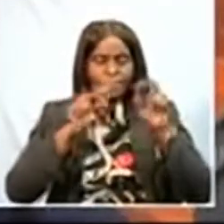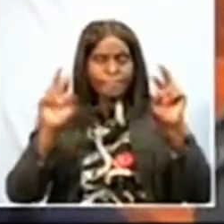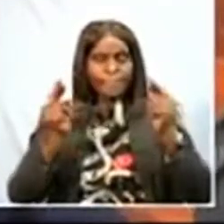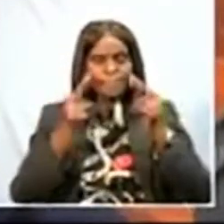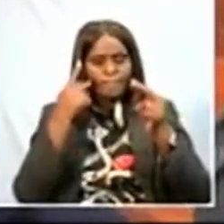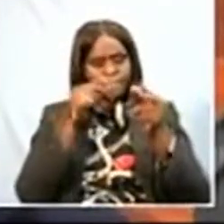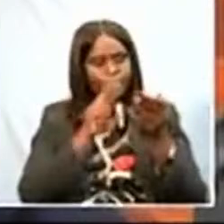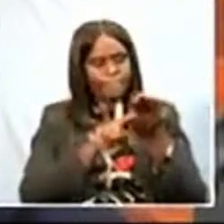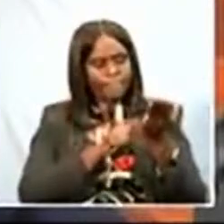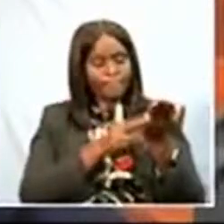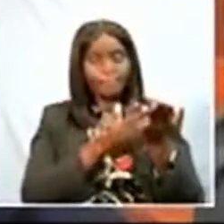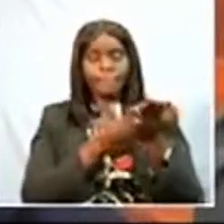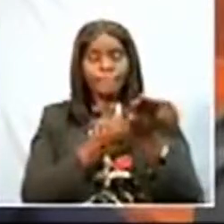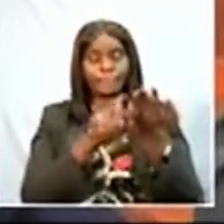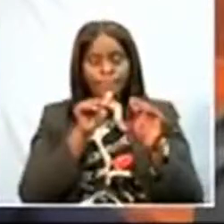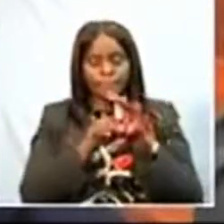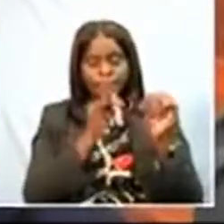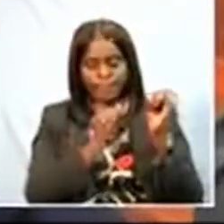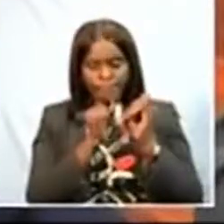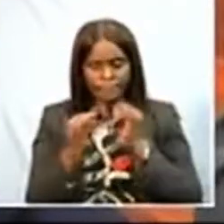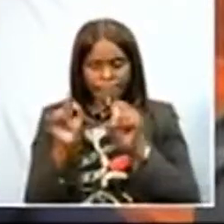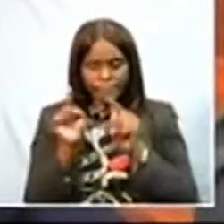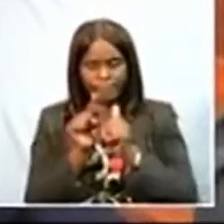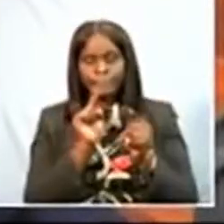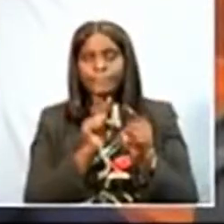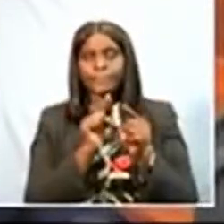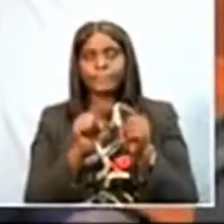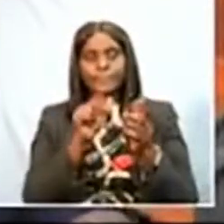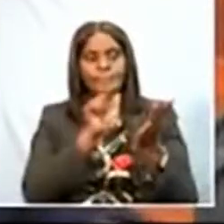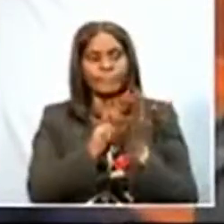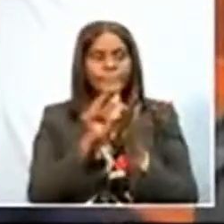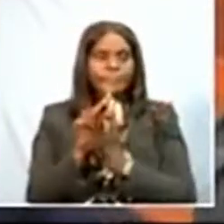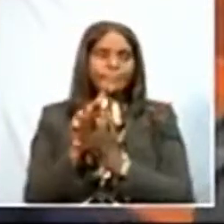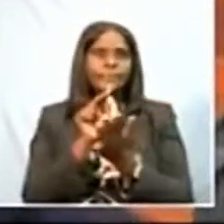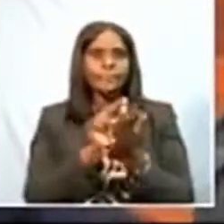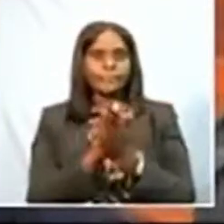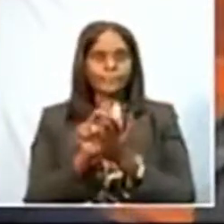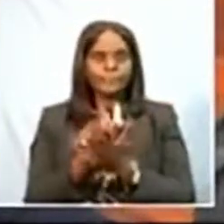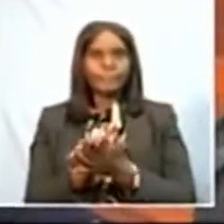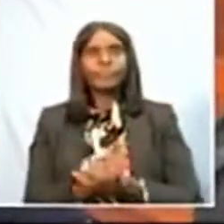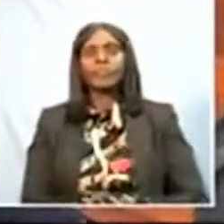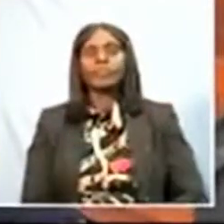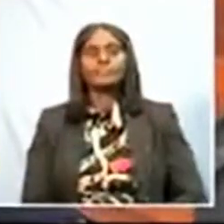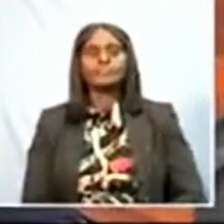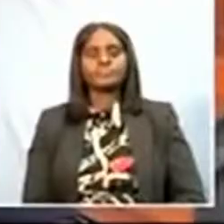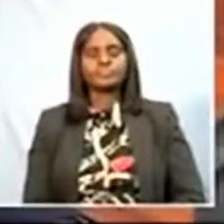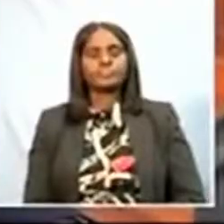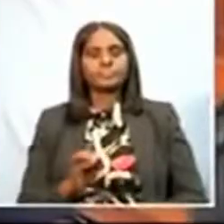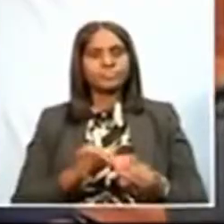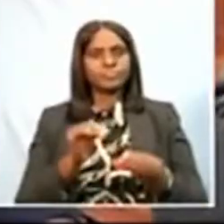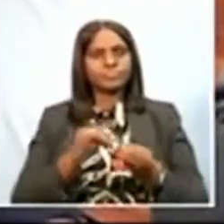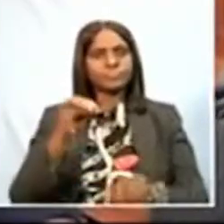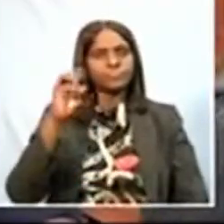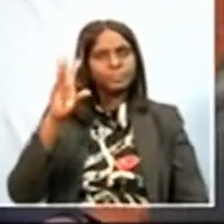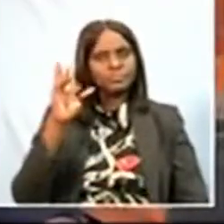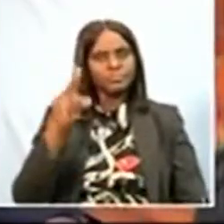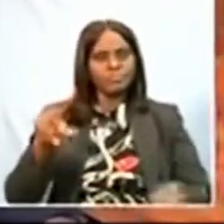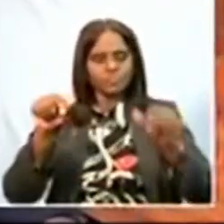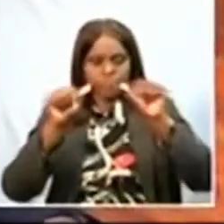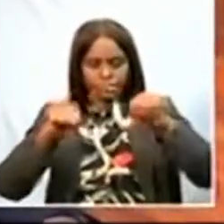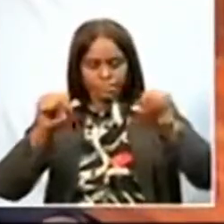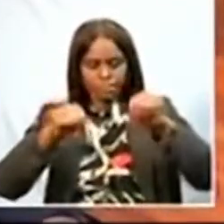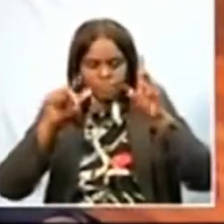of records and implementation of approvals. Query 16. Analysis